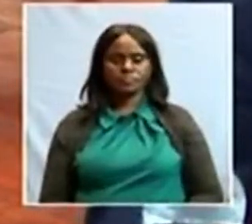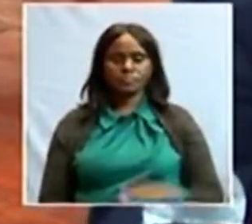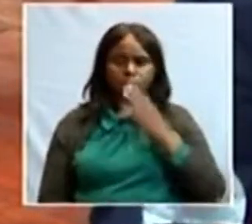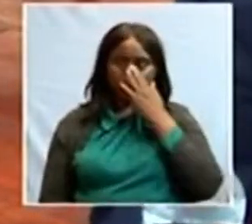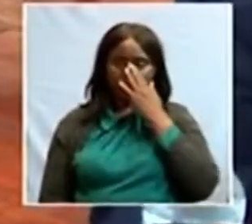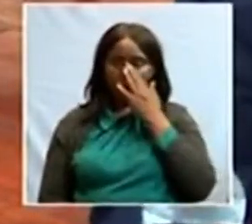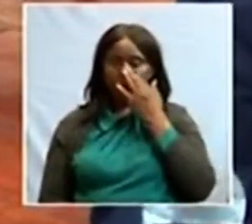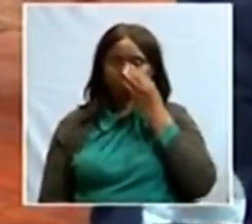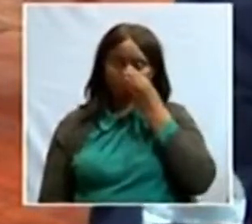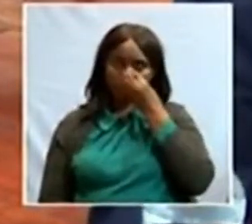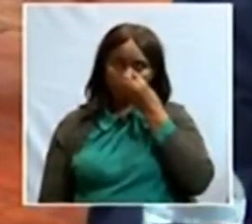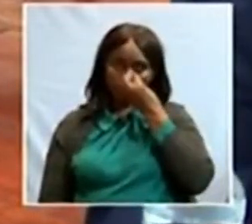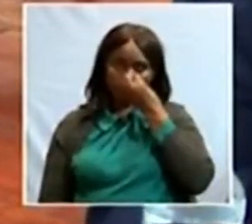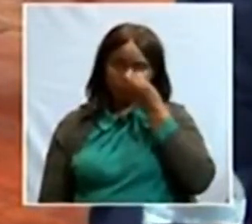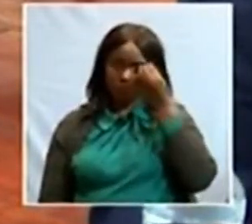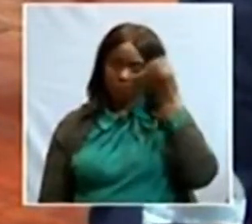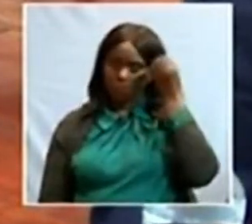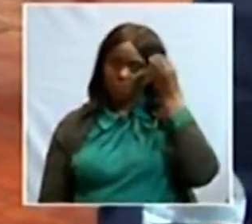Appendix